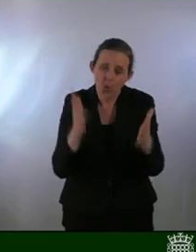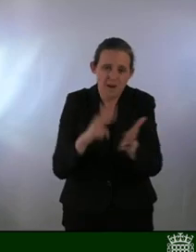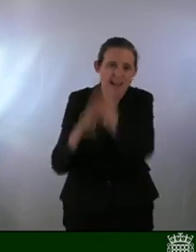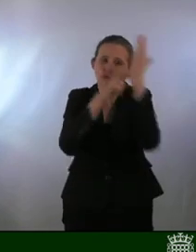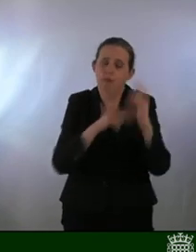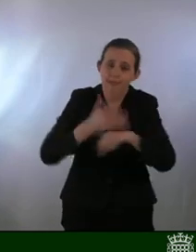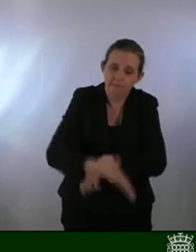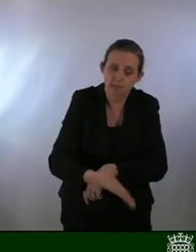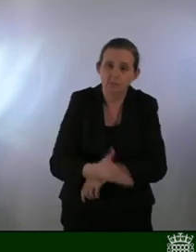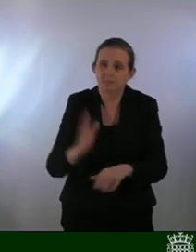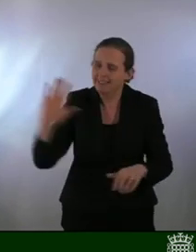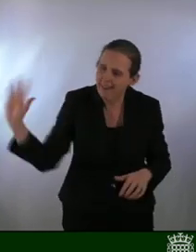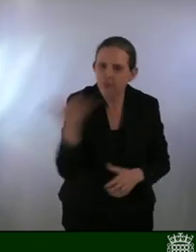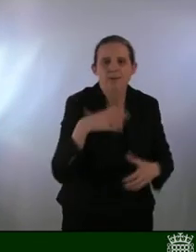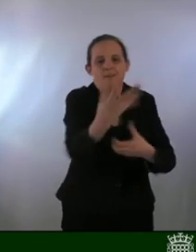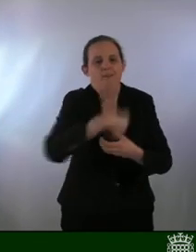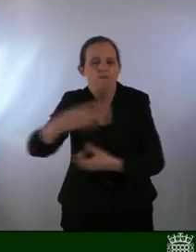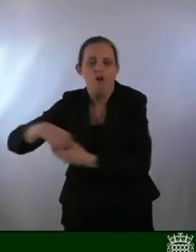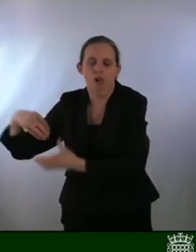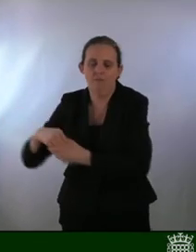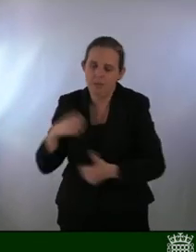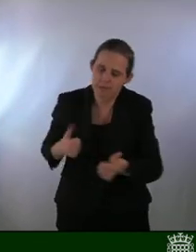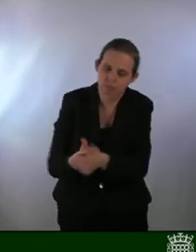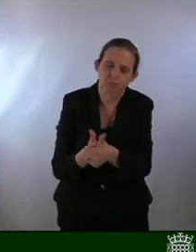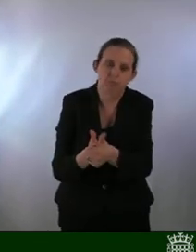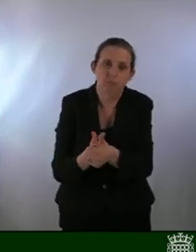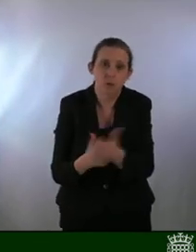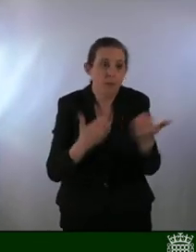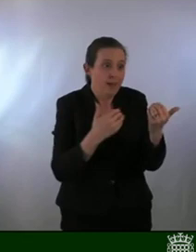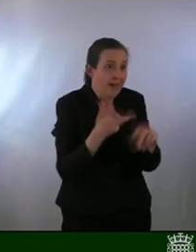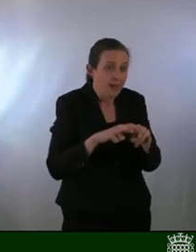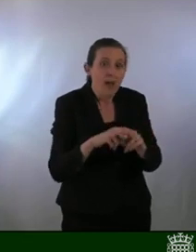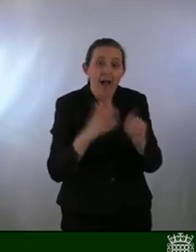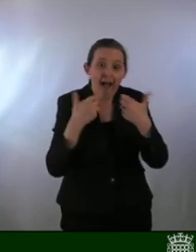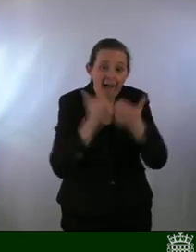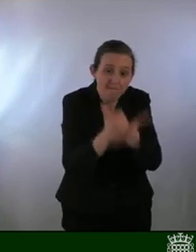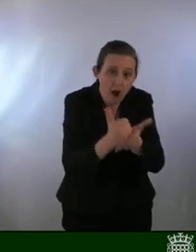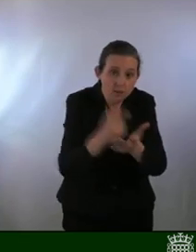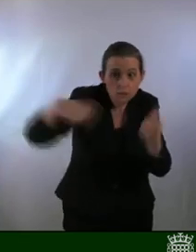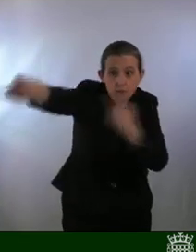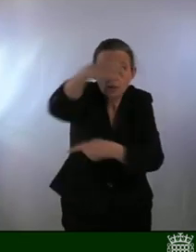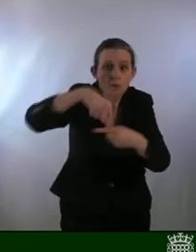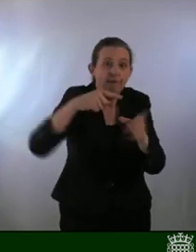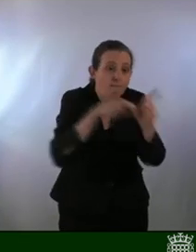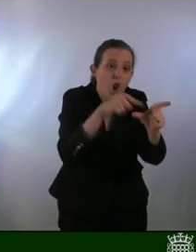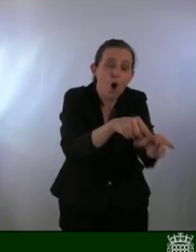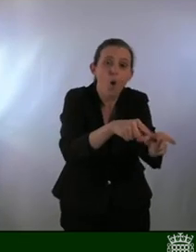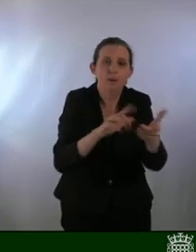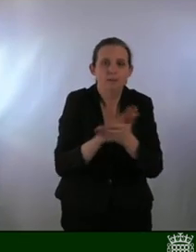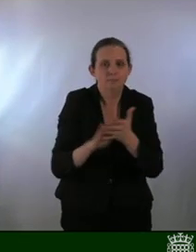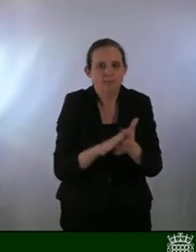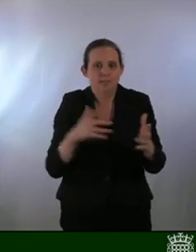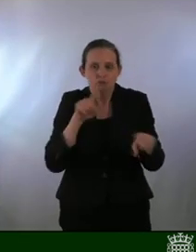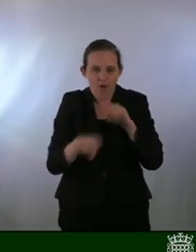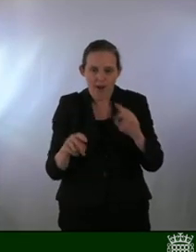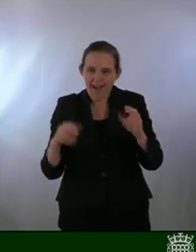play. The more people follow the public health advice, the less need to bring in draconian actions that I'm keen